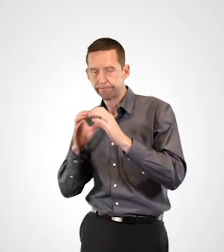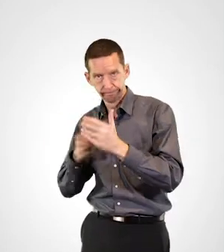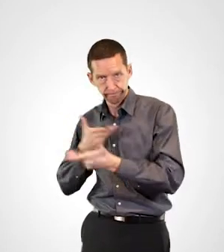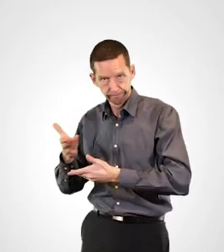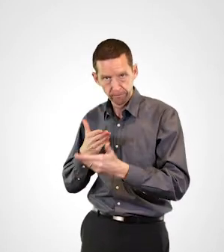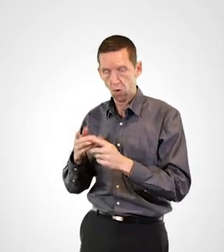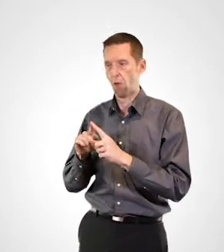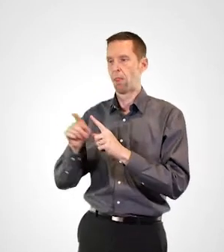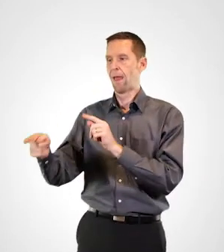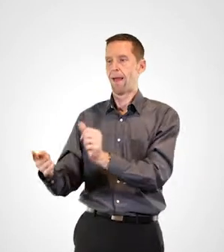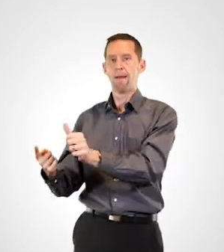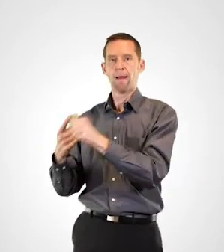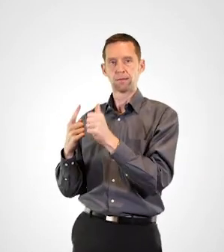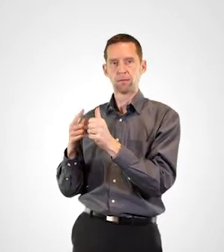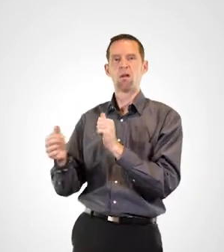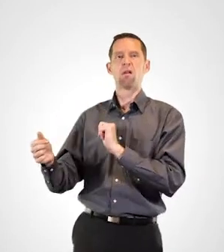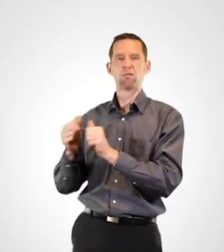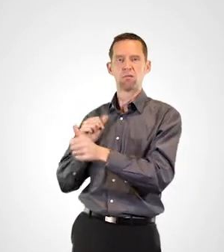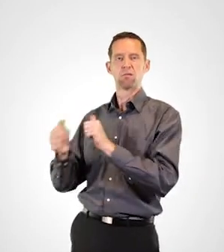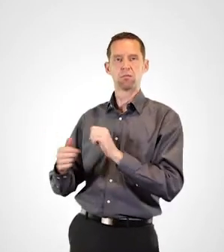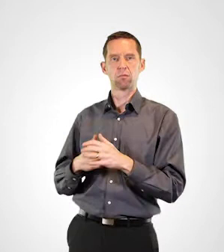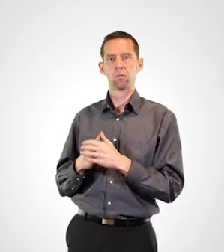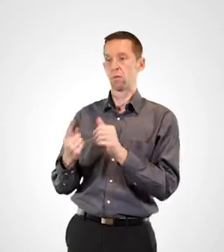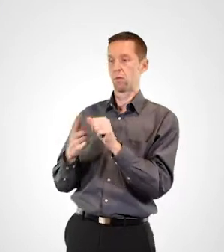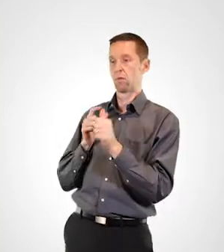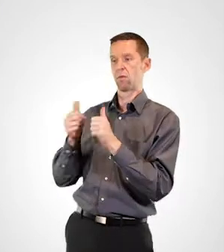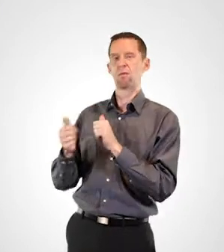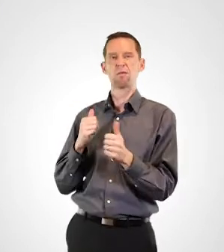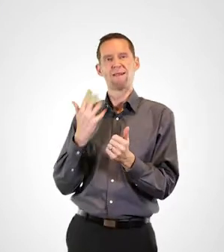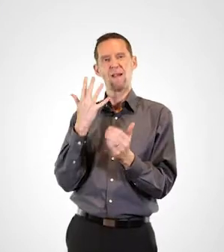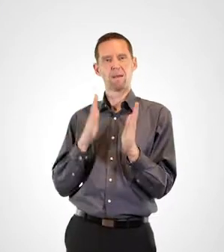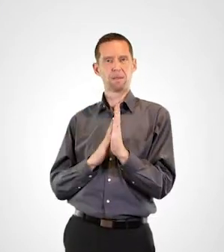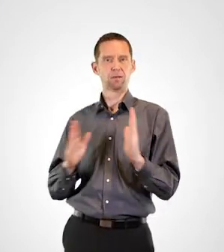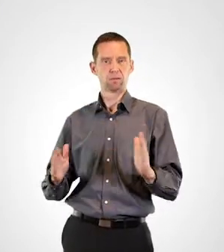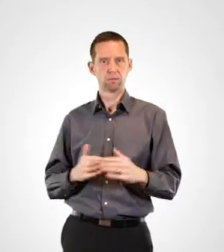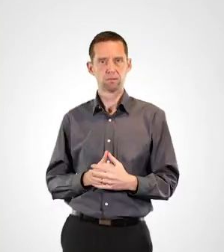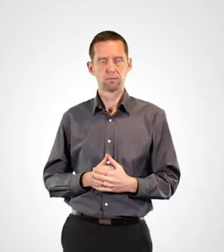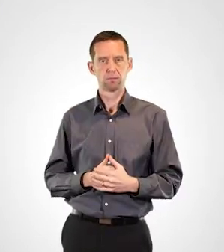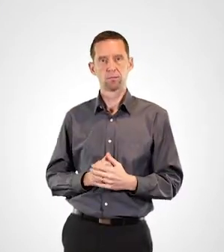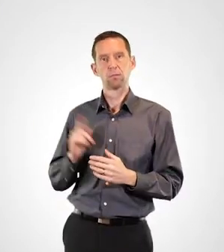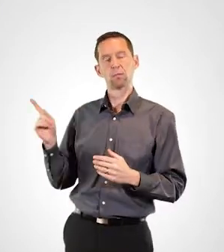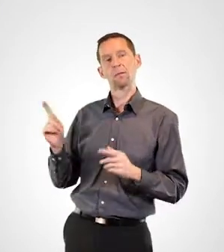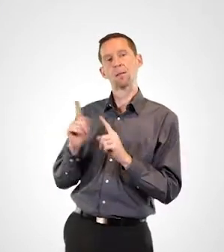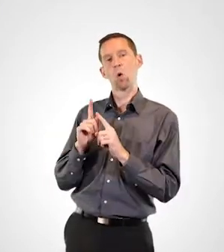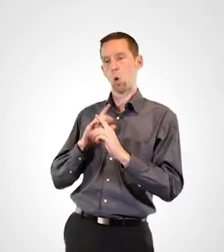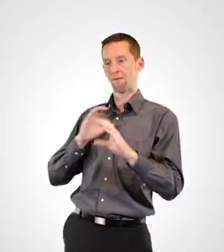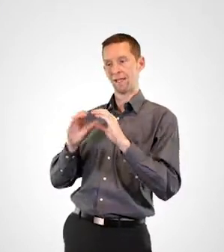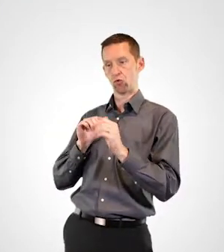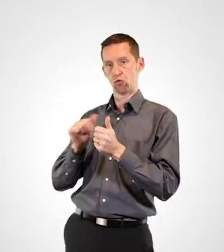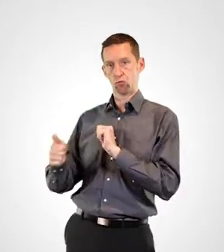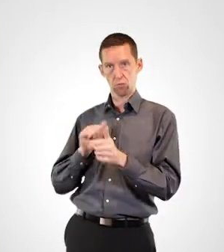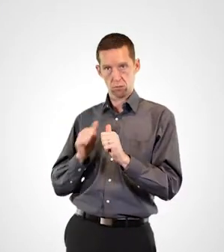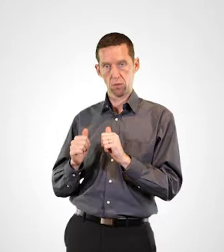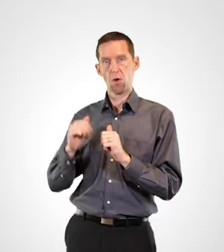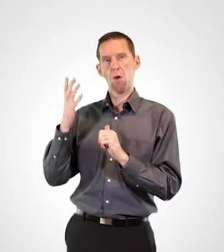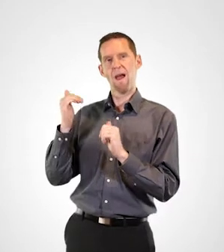conversation and somebody responds, and the response is within a 5-minute period. So here's the conversational turn counts. Again, the solid line